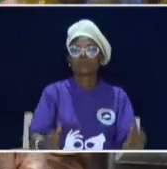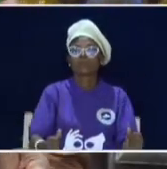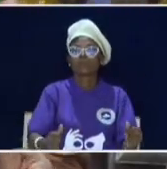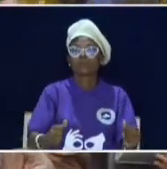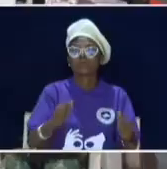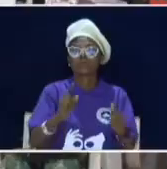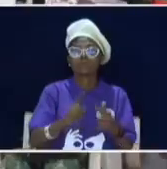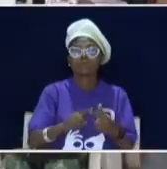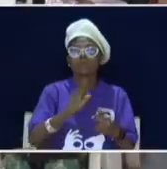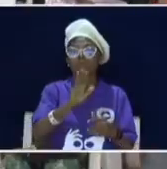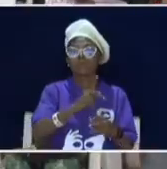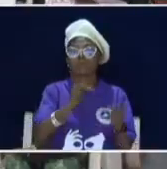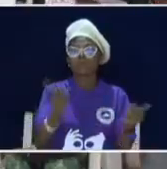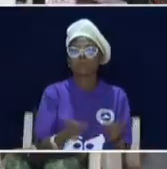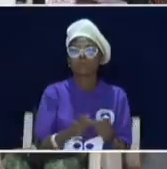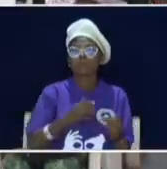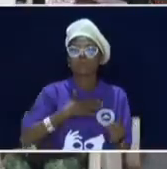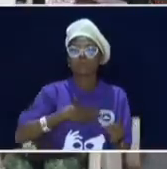residence, please.